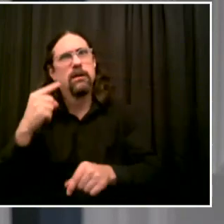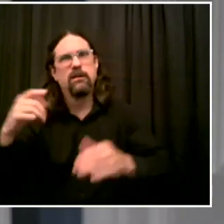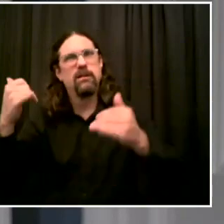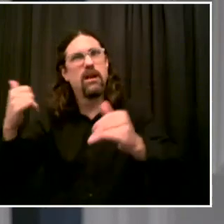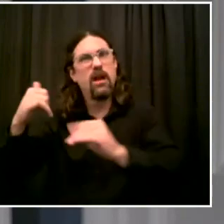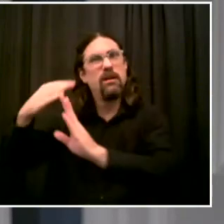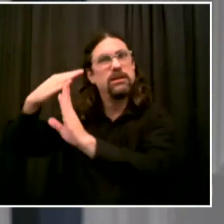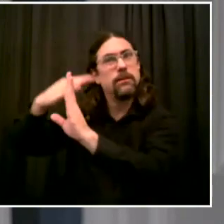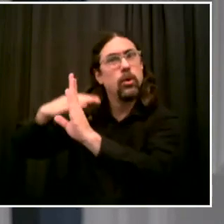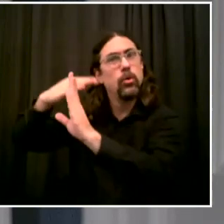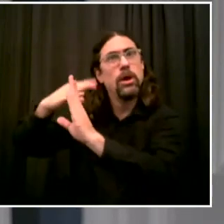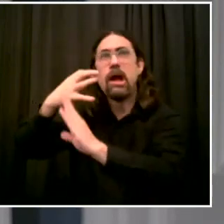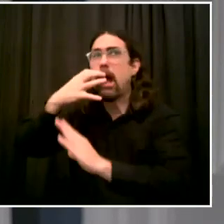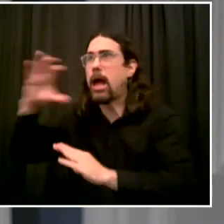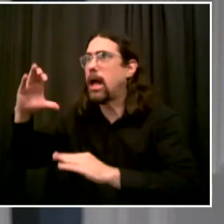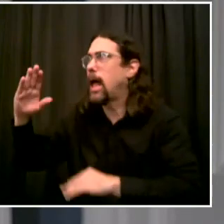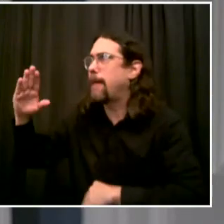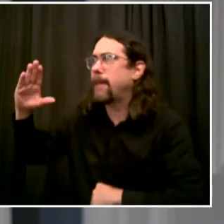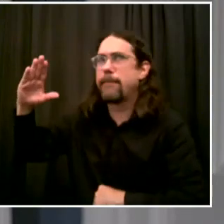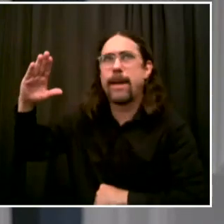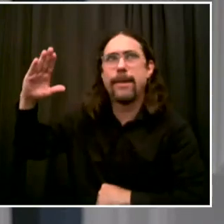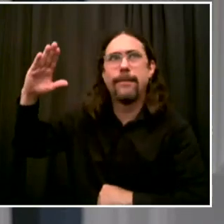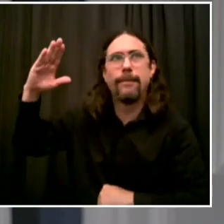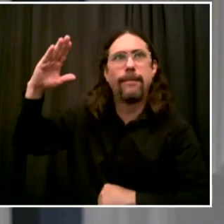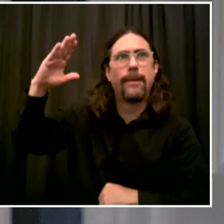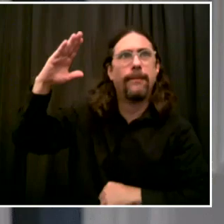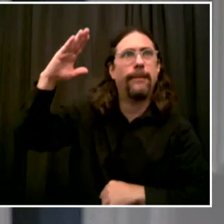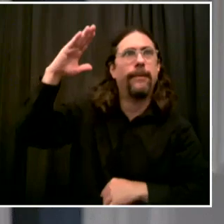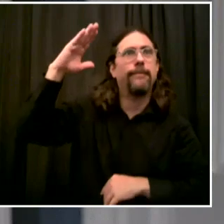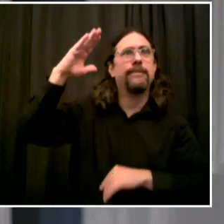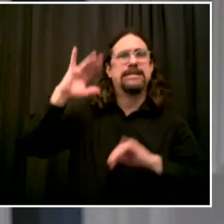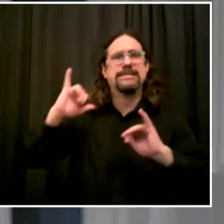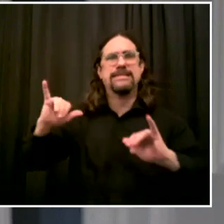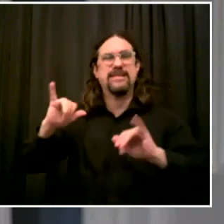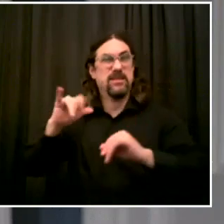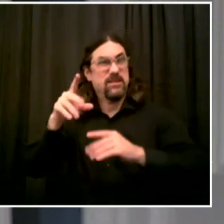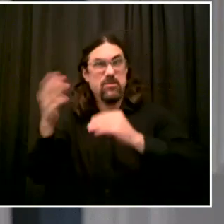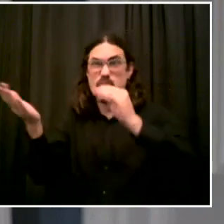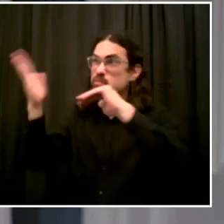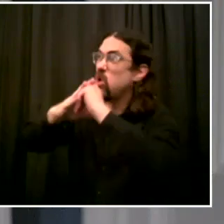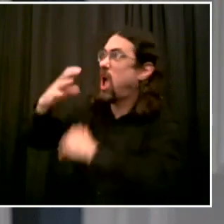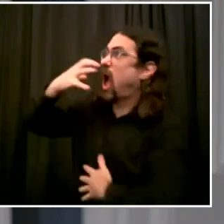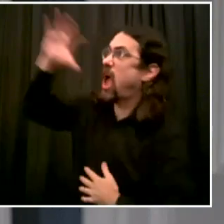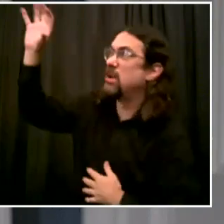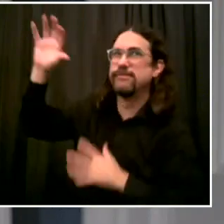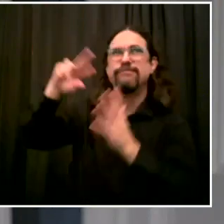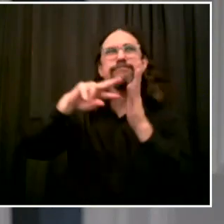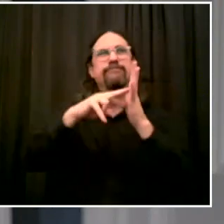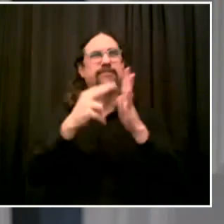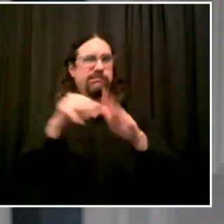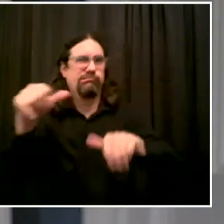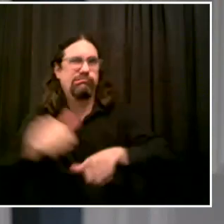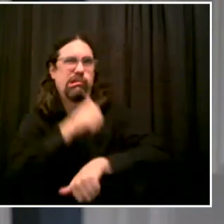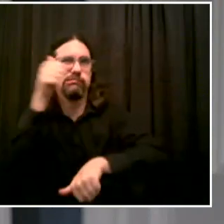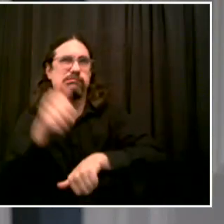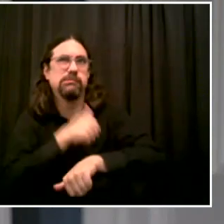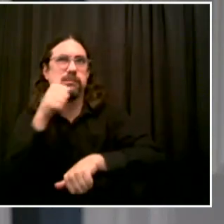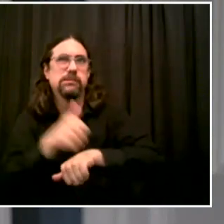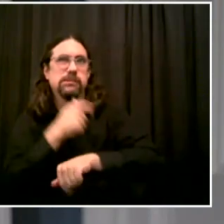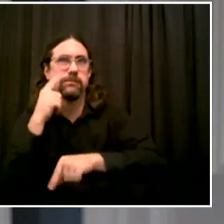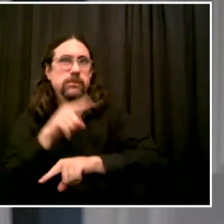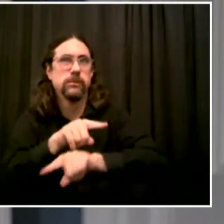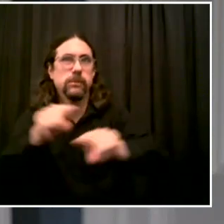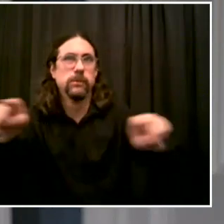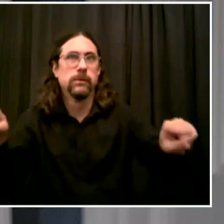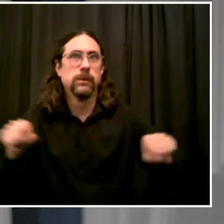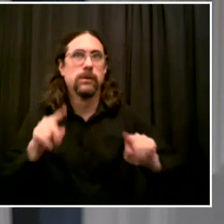New Yorkers as the heat does go up. To help New Yorkers beat the heat this year, the city has implemented a number of measures through the Cool